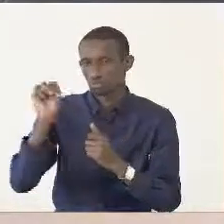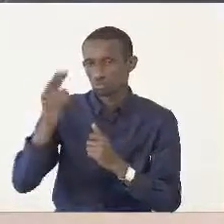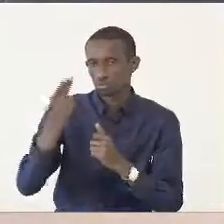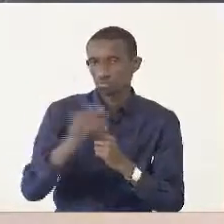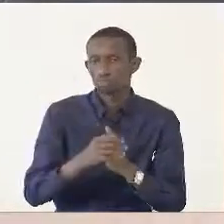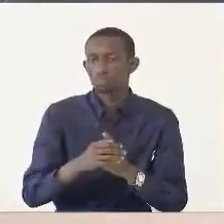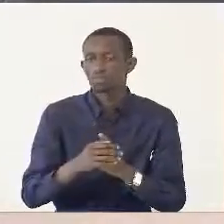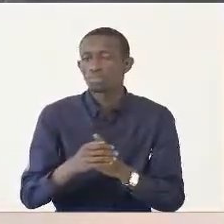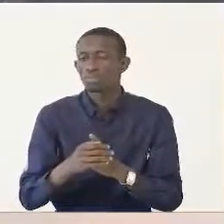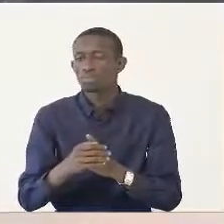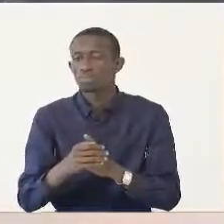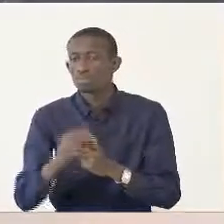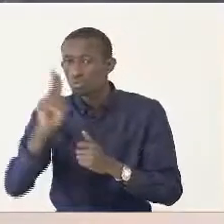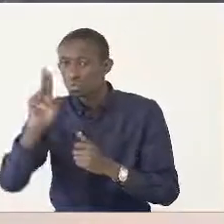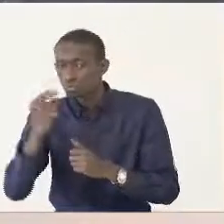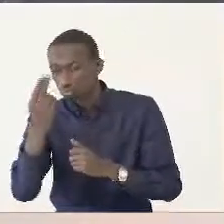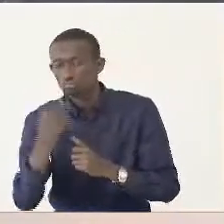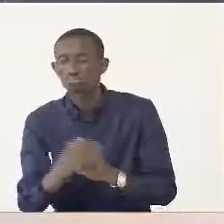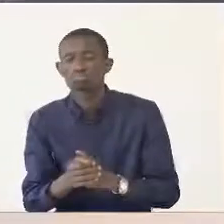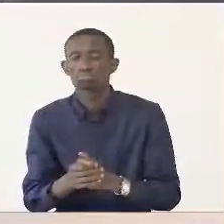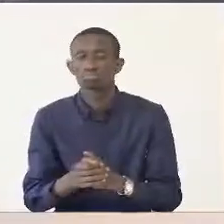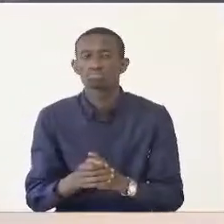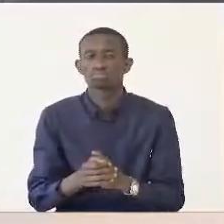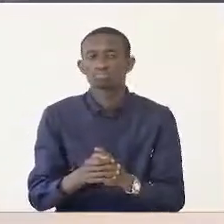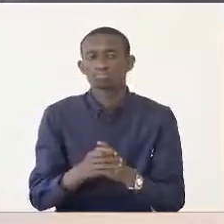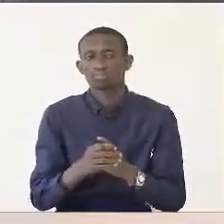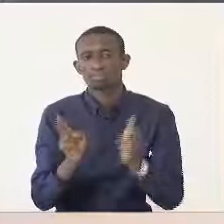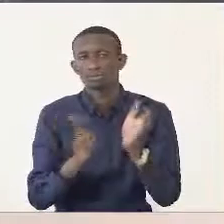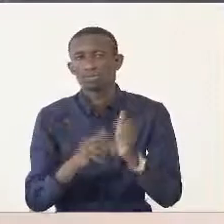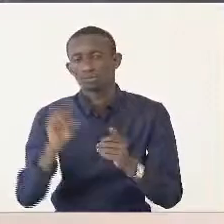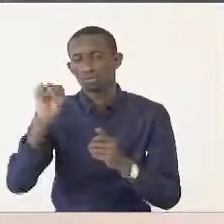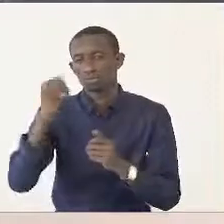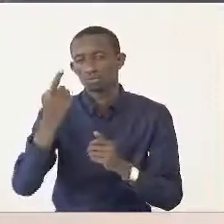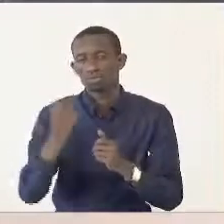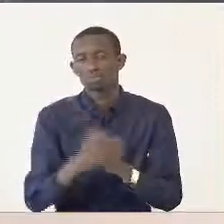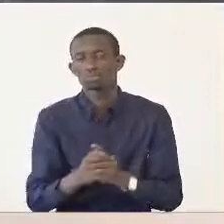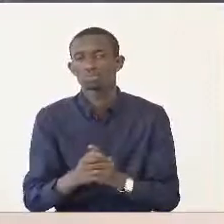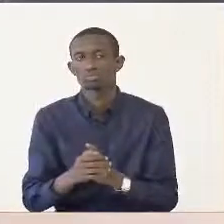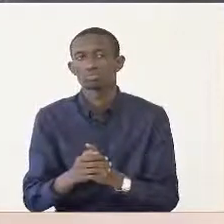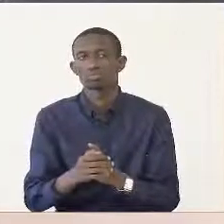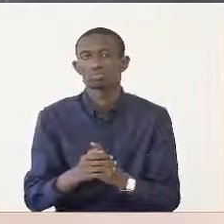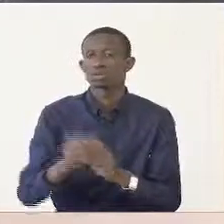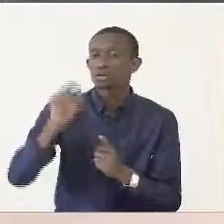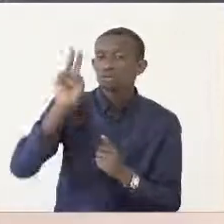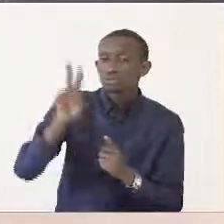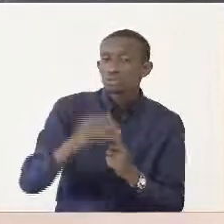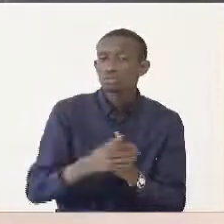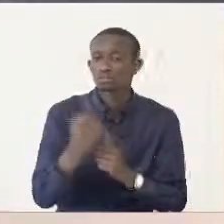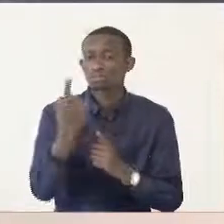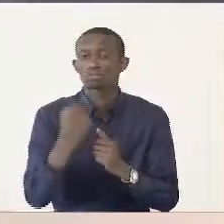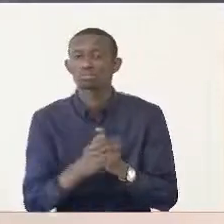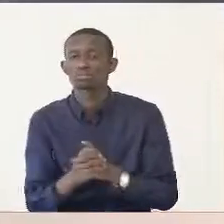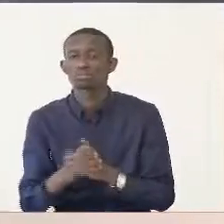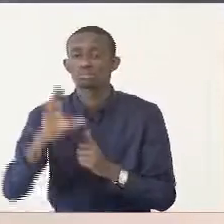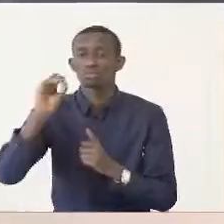M2, U2 along the x-axis equals to M1, then V1